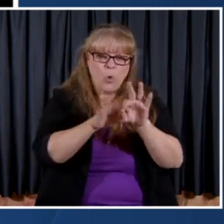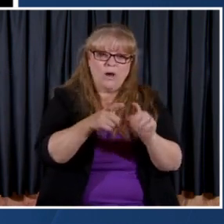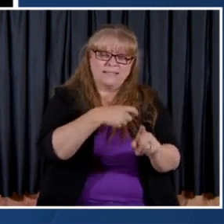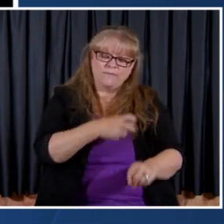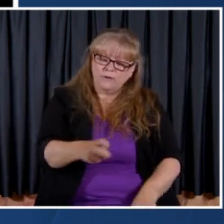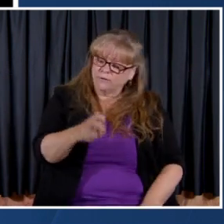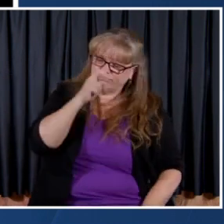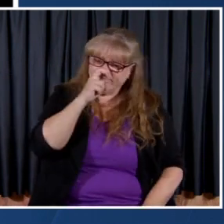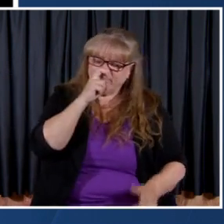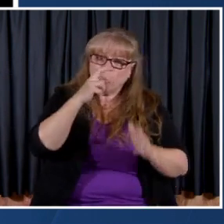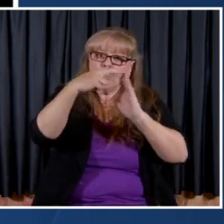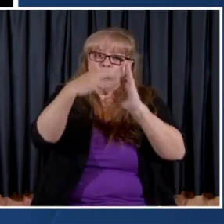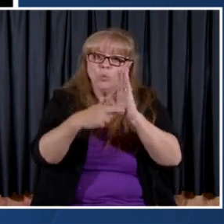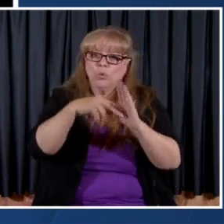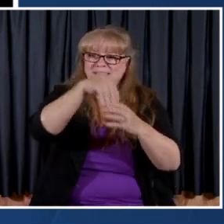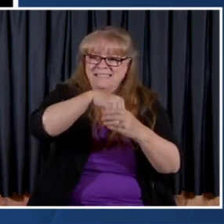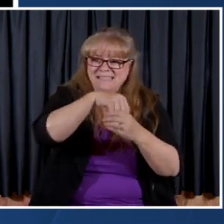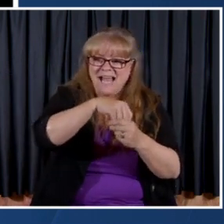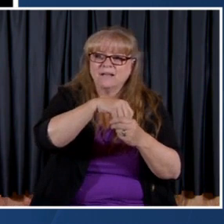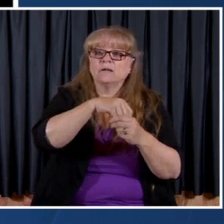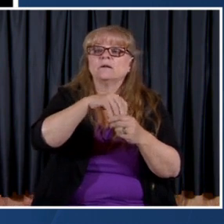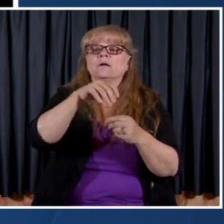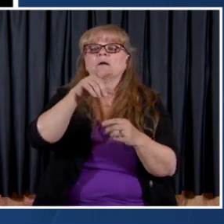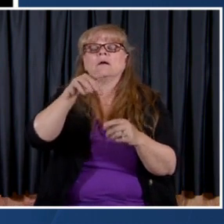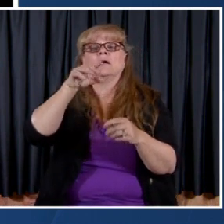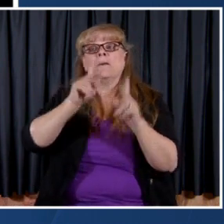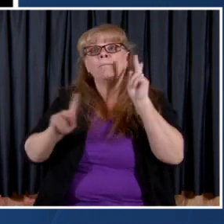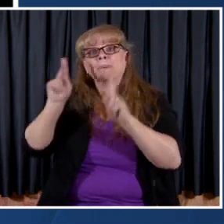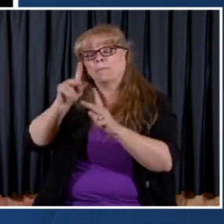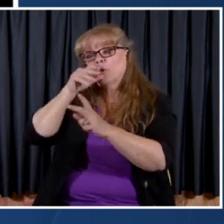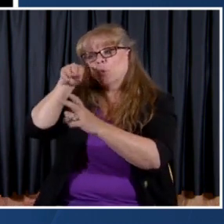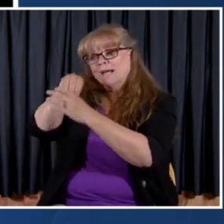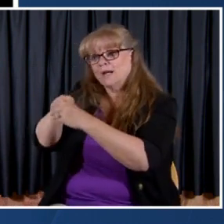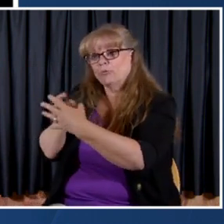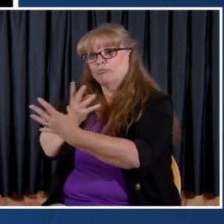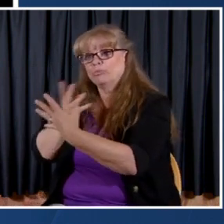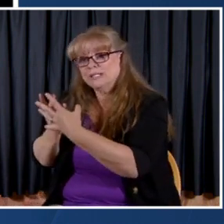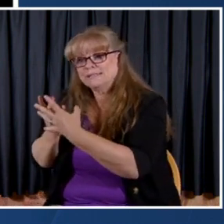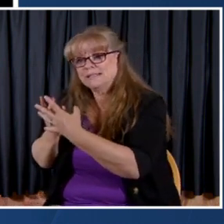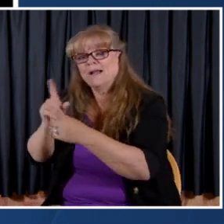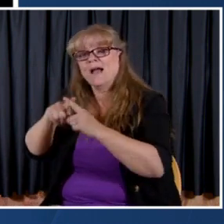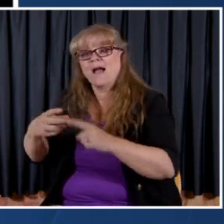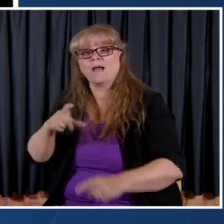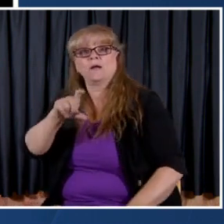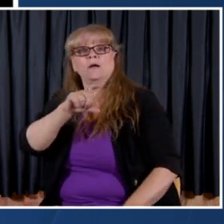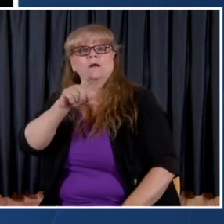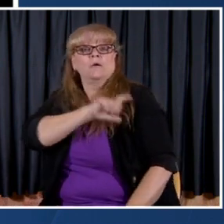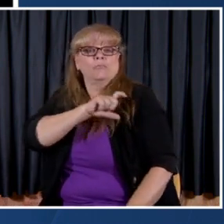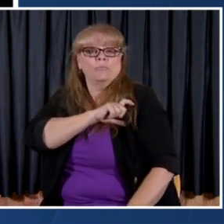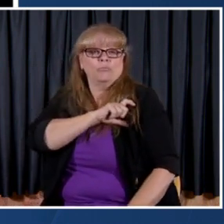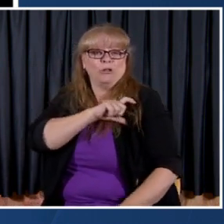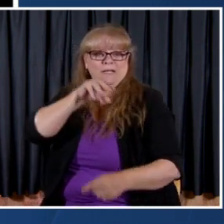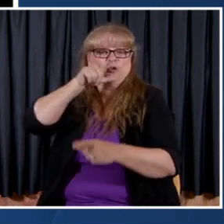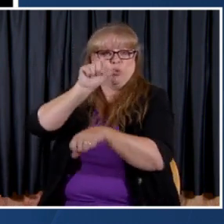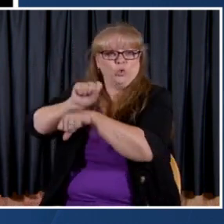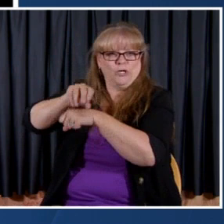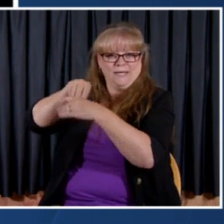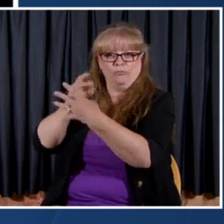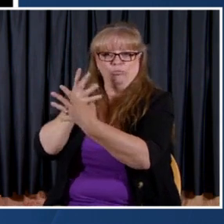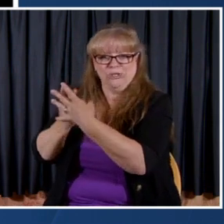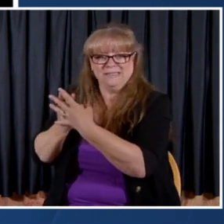positive tests in a cell block, there's a lockdown. Anybody who tests positive or is symptomatic is removed and